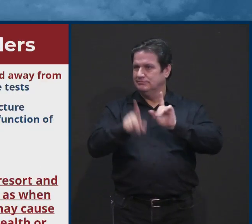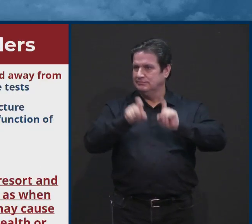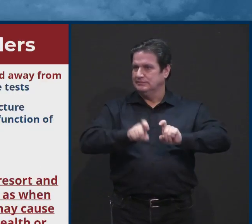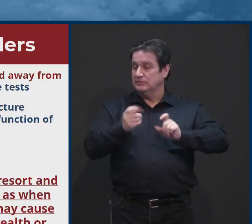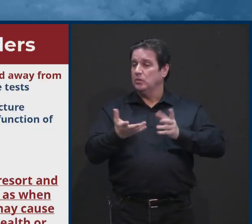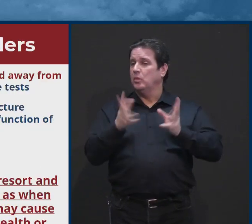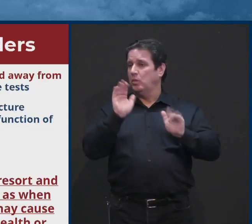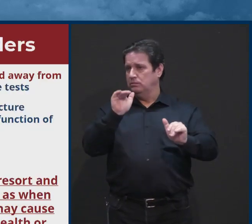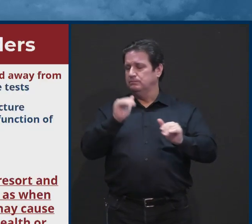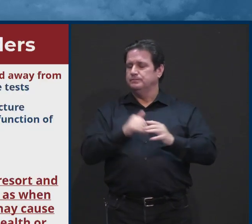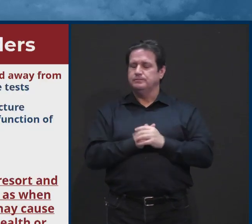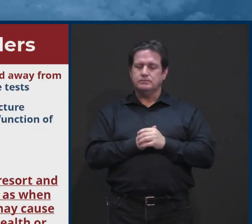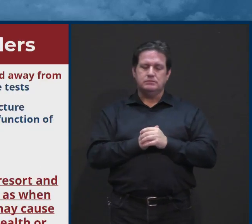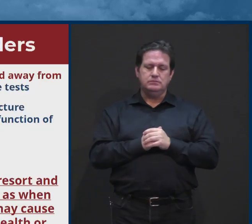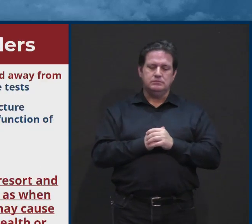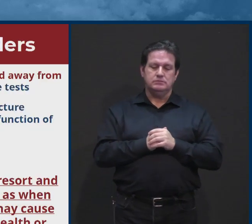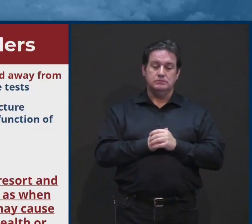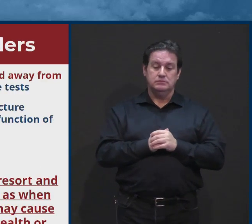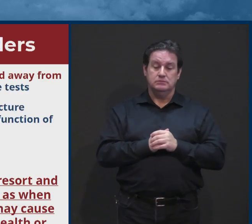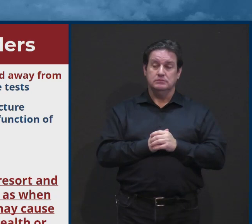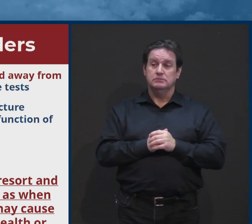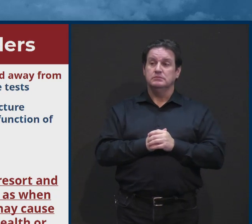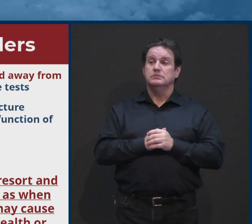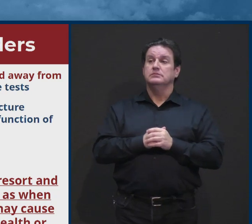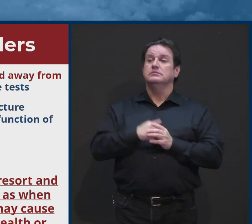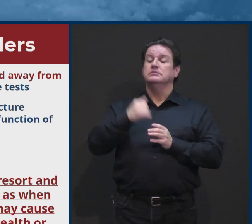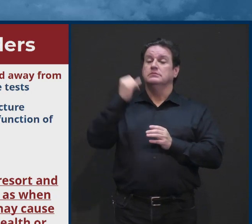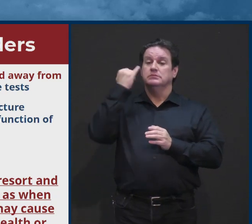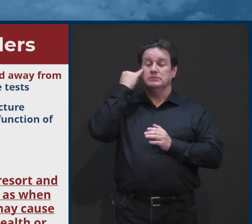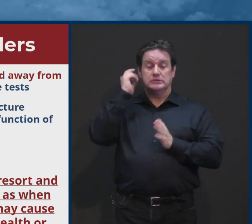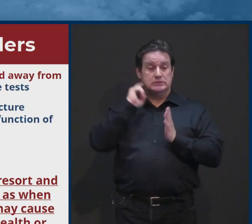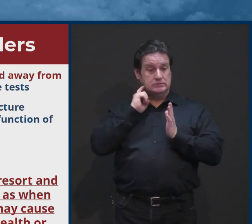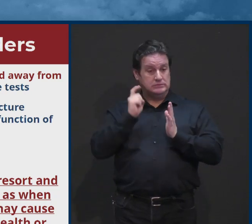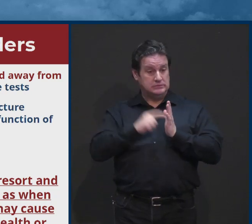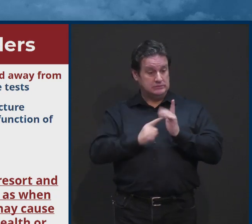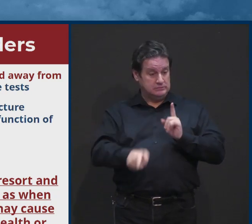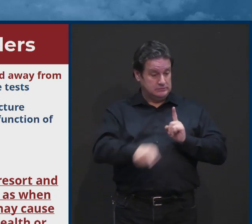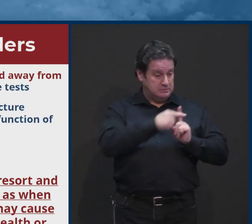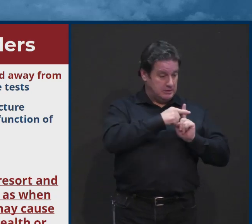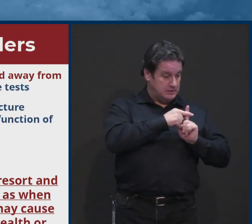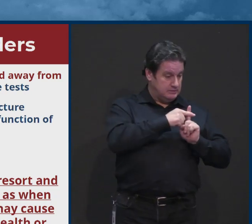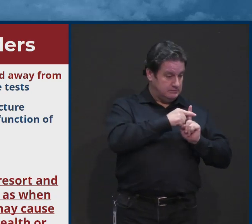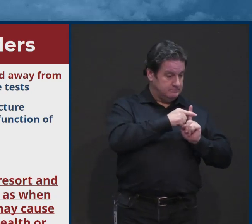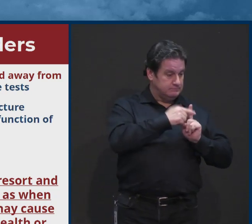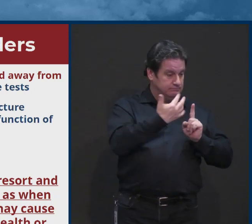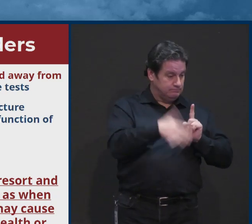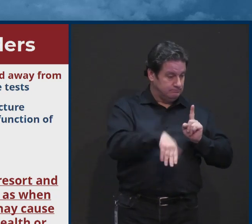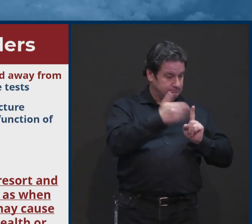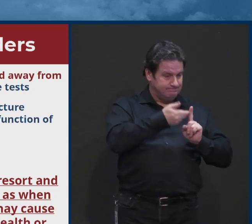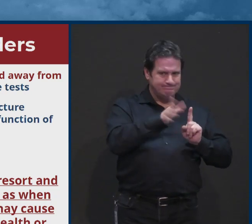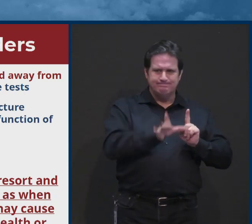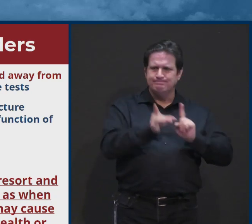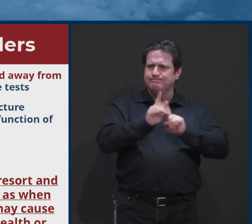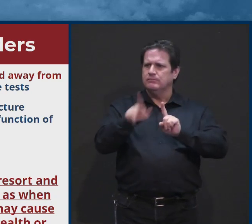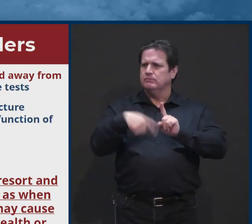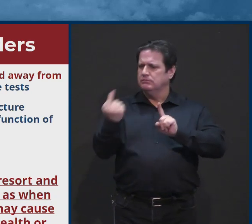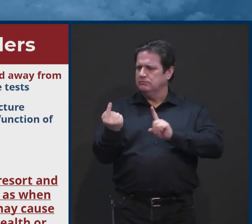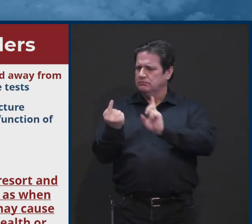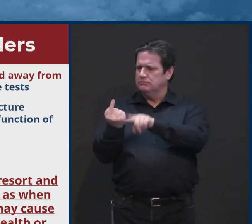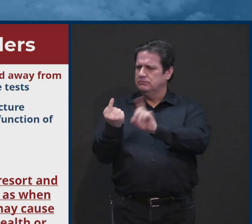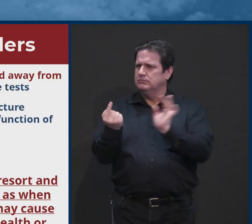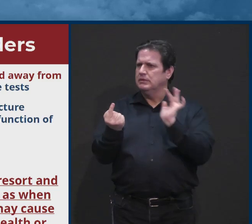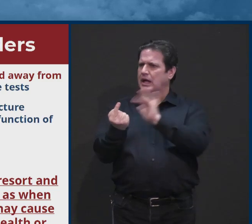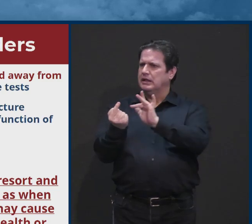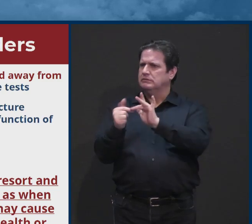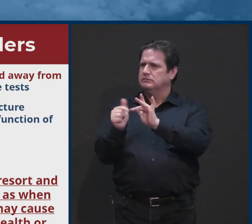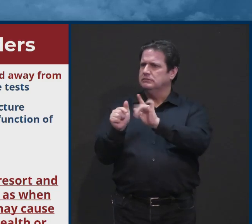For those who are identified as contacts, meaning if somebody becomes positive and you have been in contact with